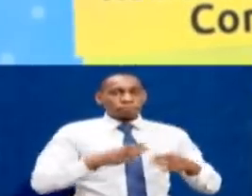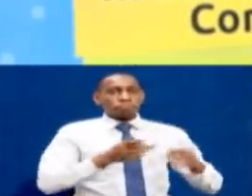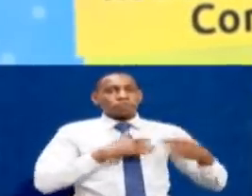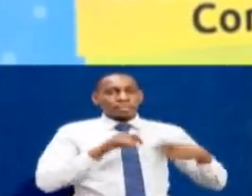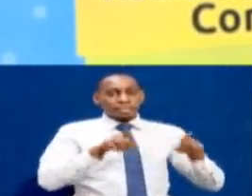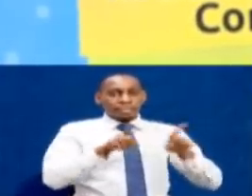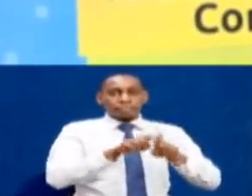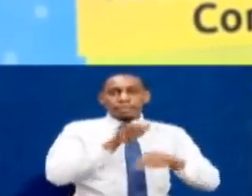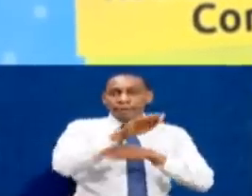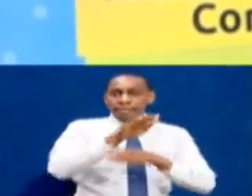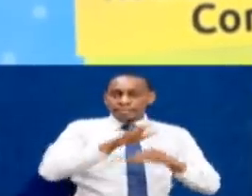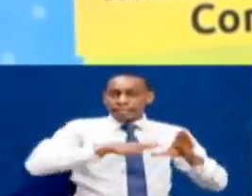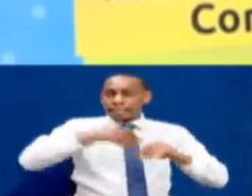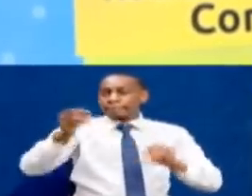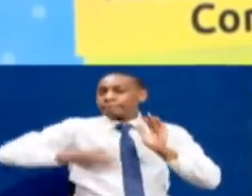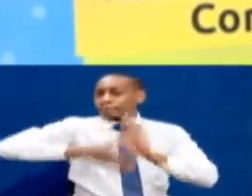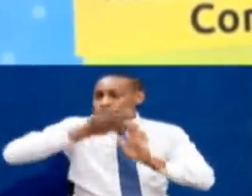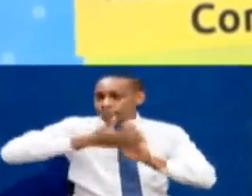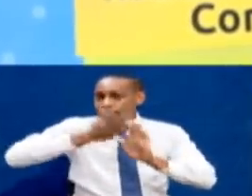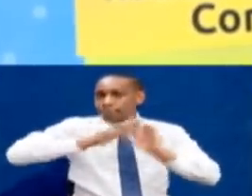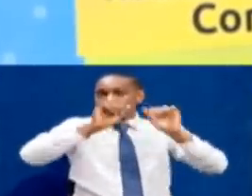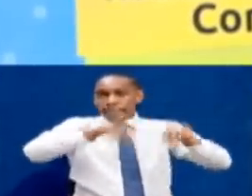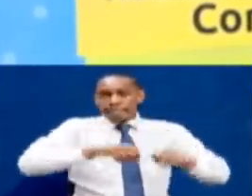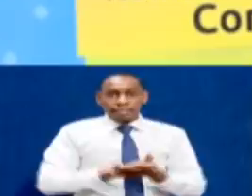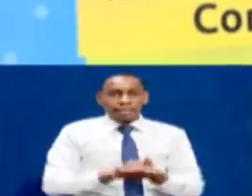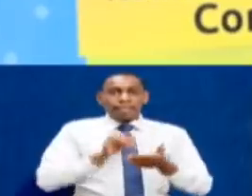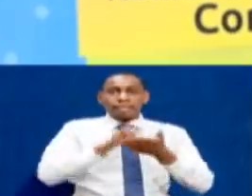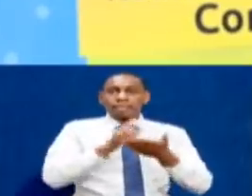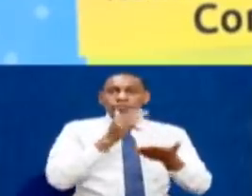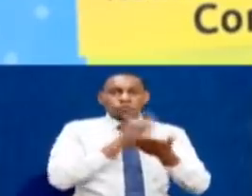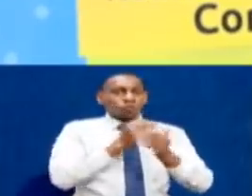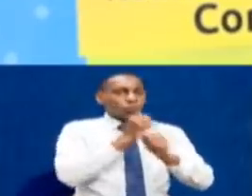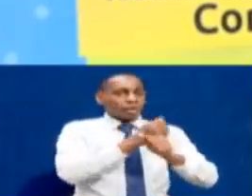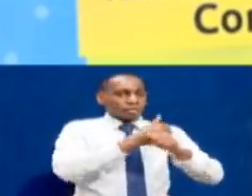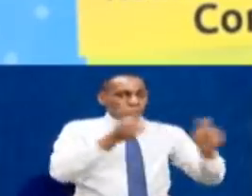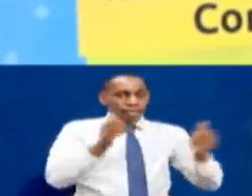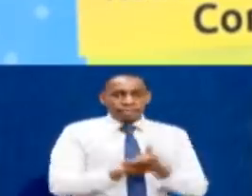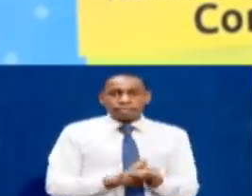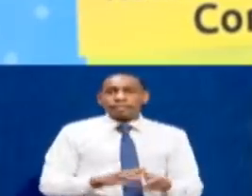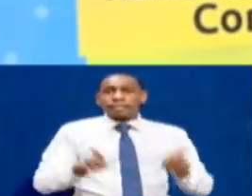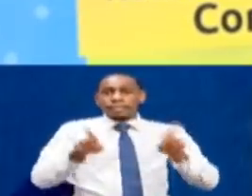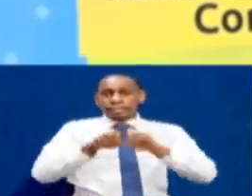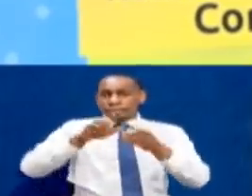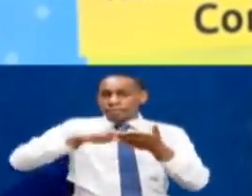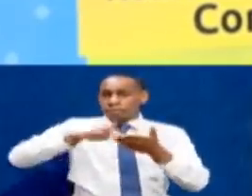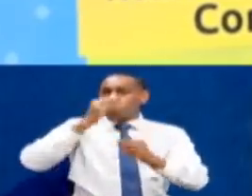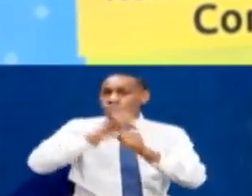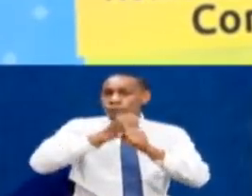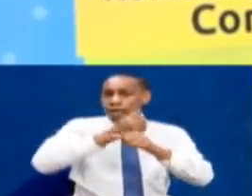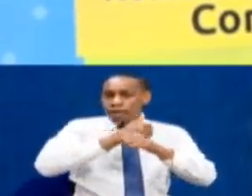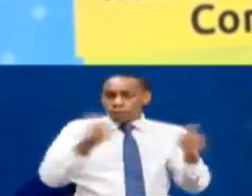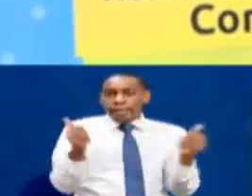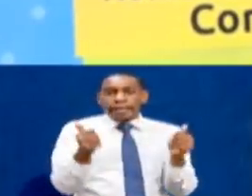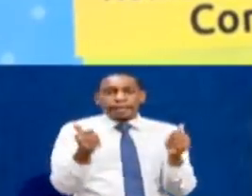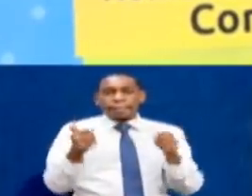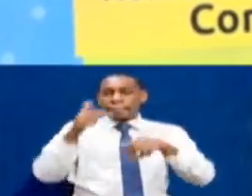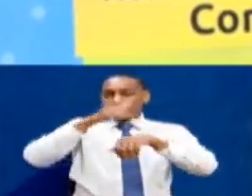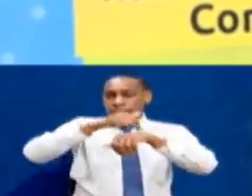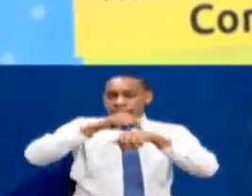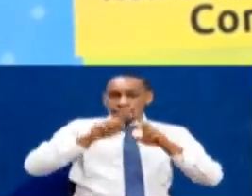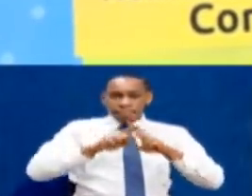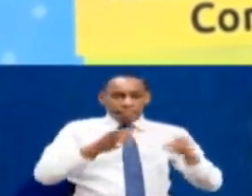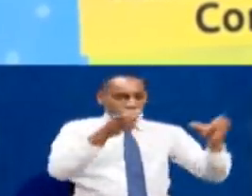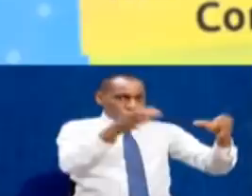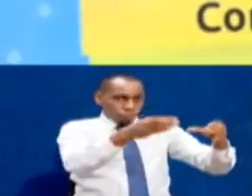leave as quickly as possible. And that has been effective. And it is going to be even more effective when we